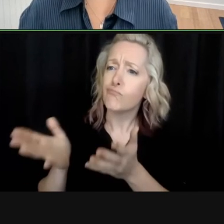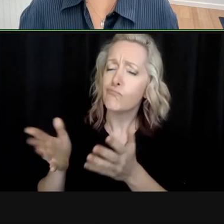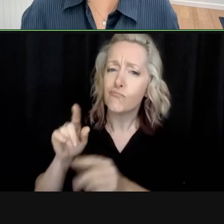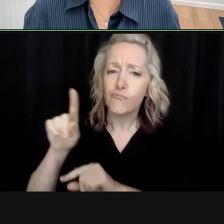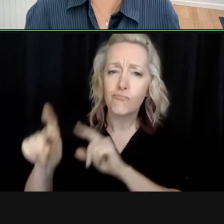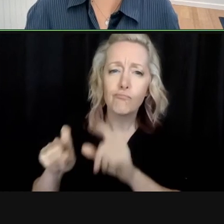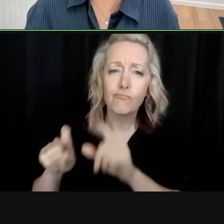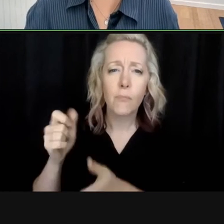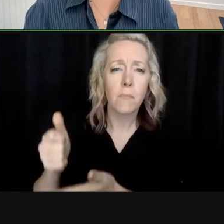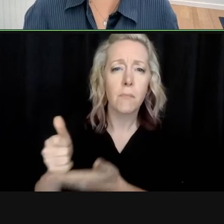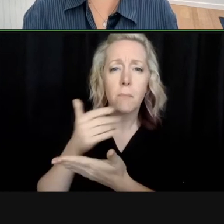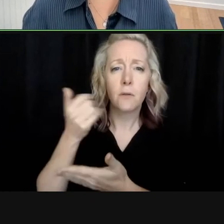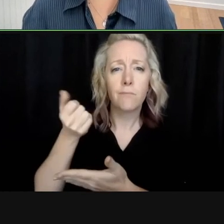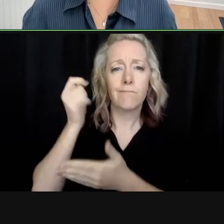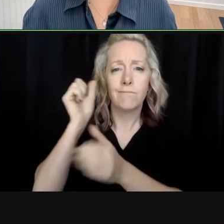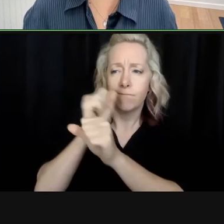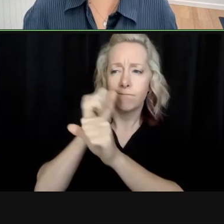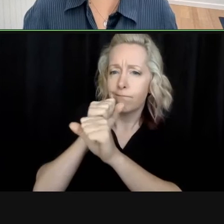um, why